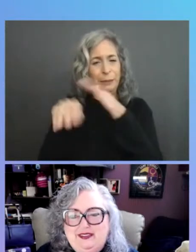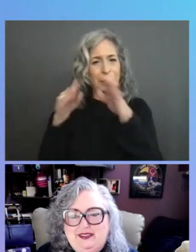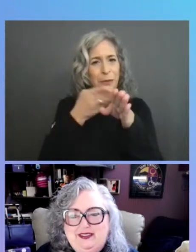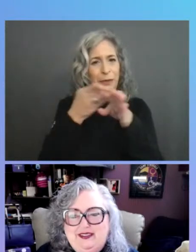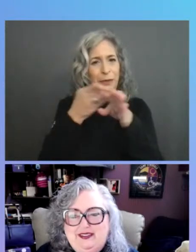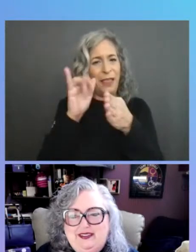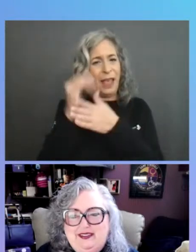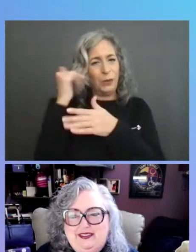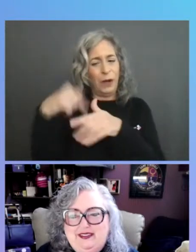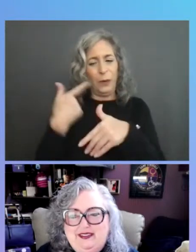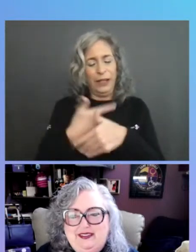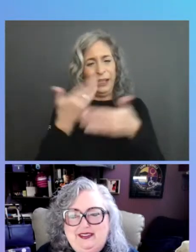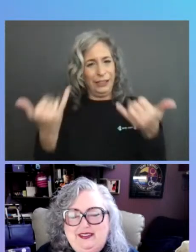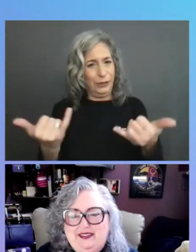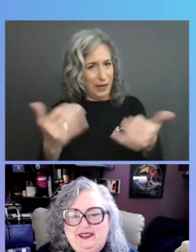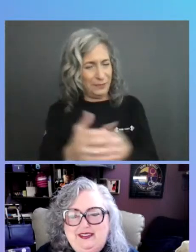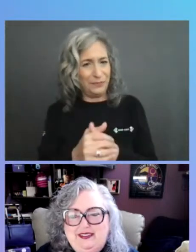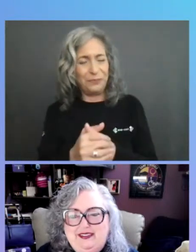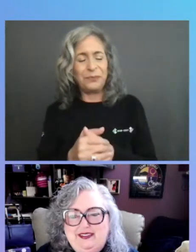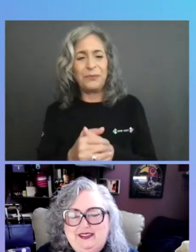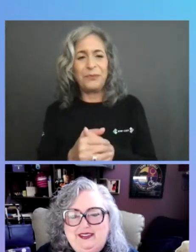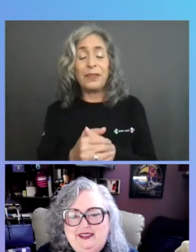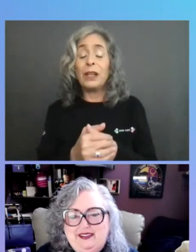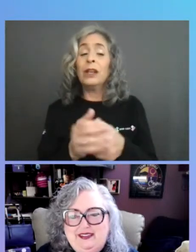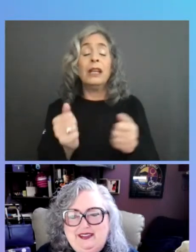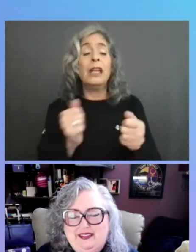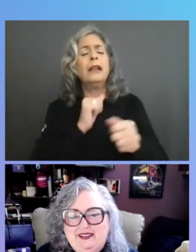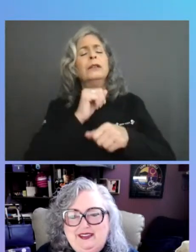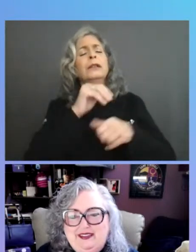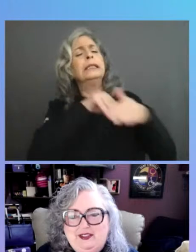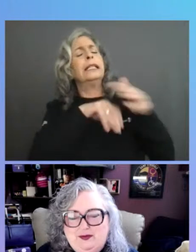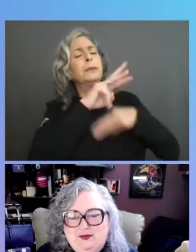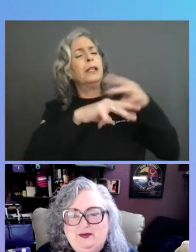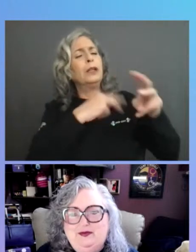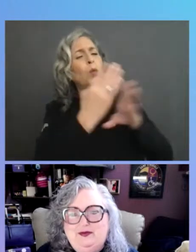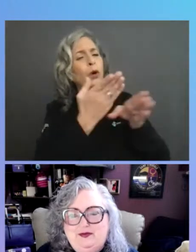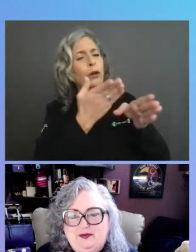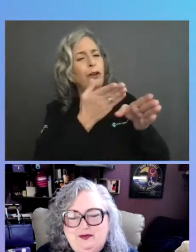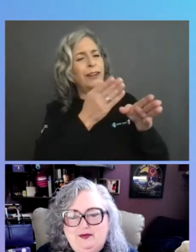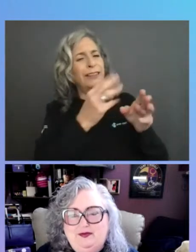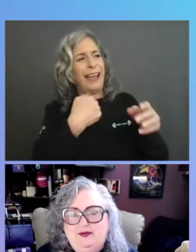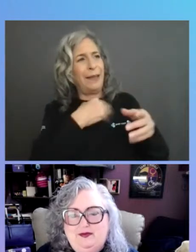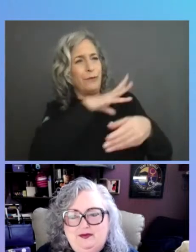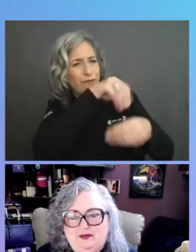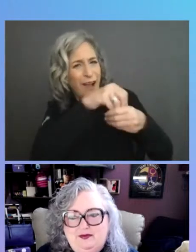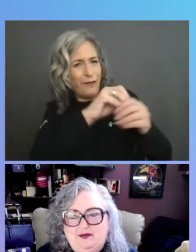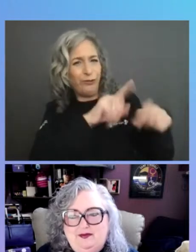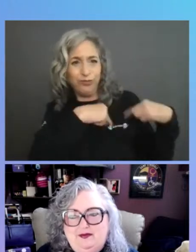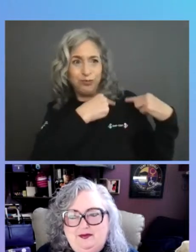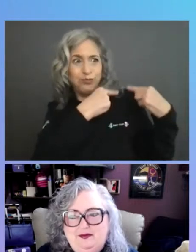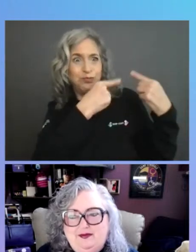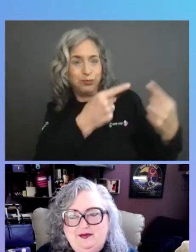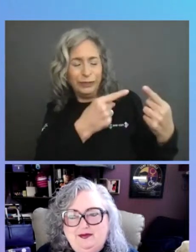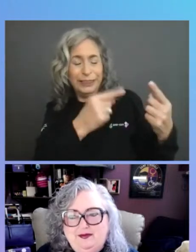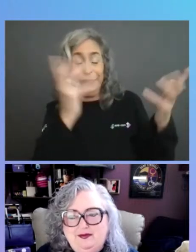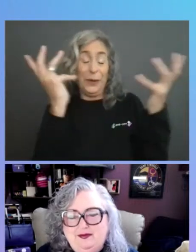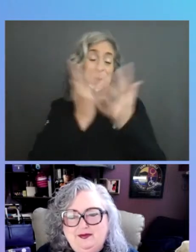today. So I've been in the accessibility world for quite some time, which is kind of amazing for me to think